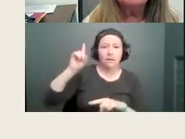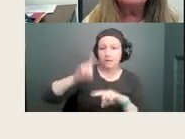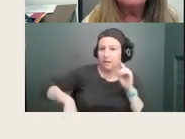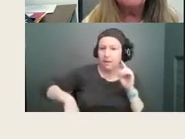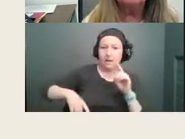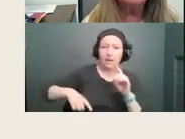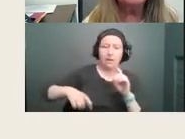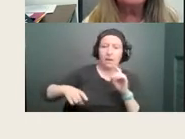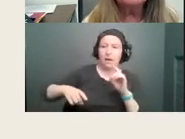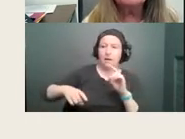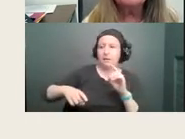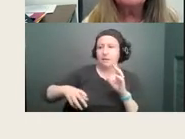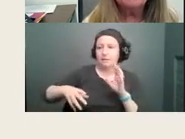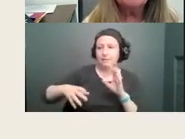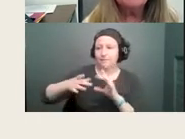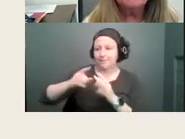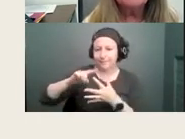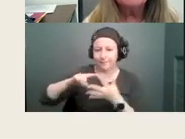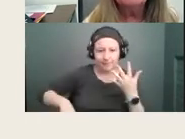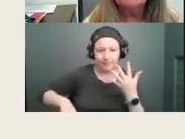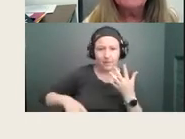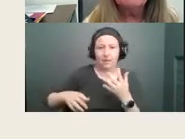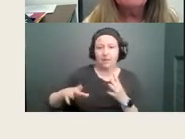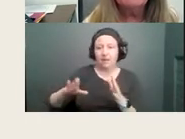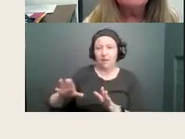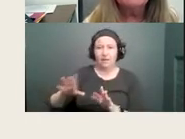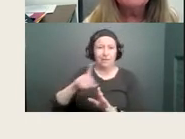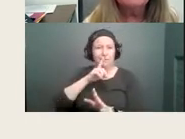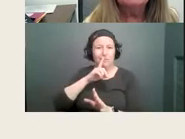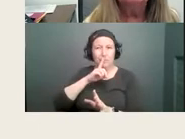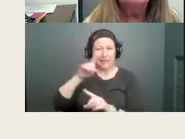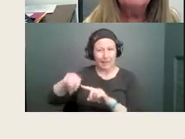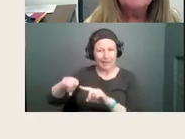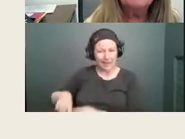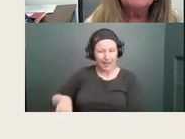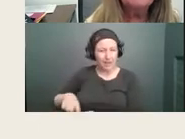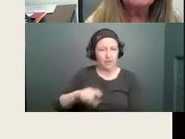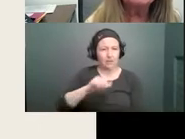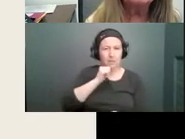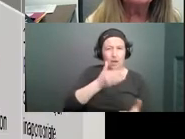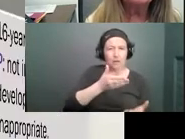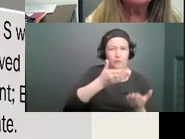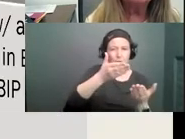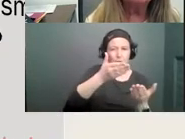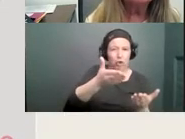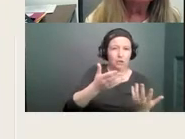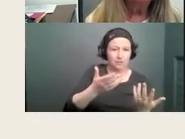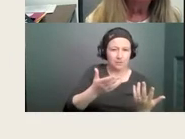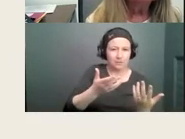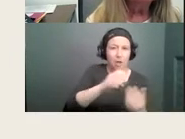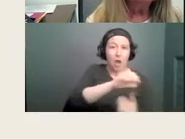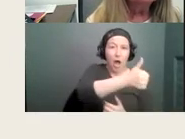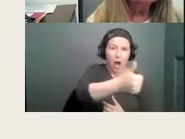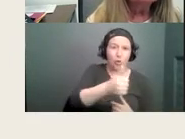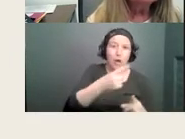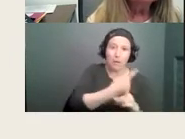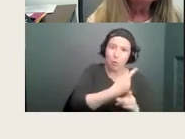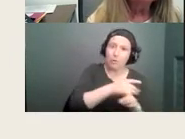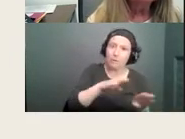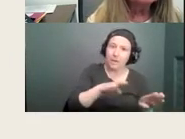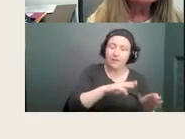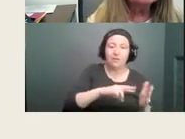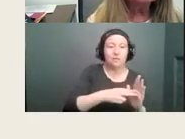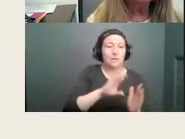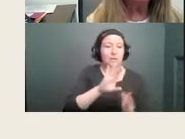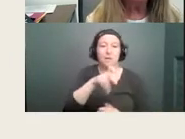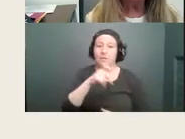specifying those alternative appropriate behaviors, the BIP was insufficient. Couple of other ones. This